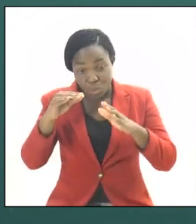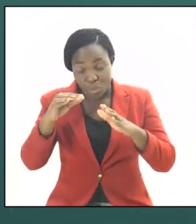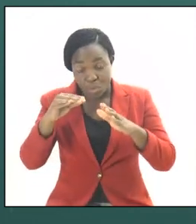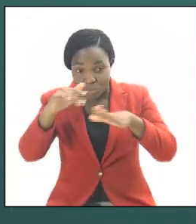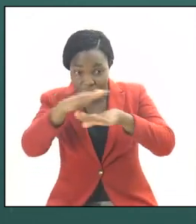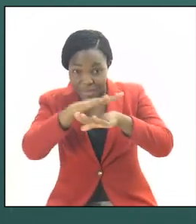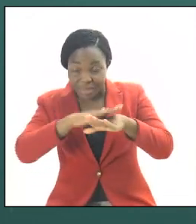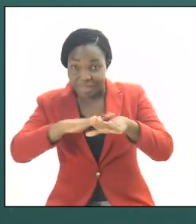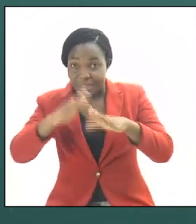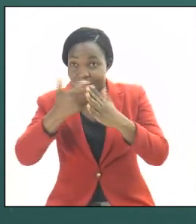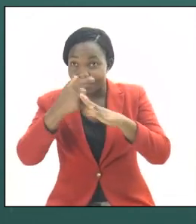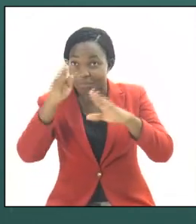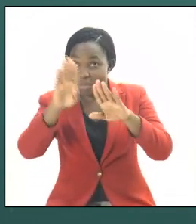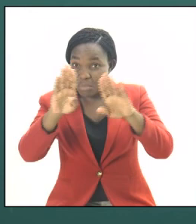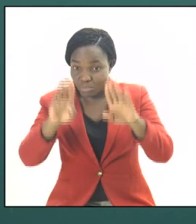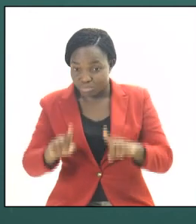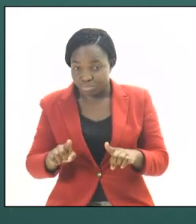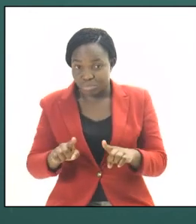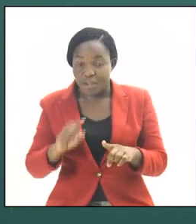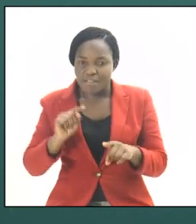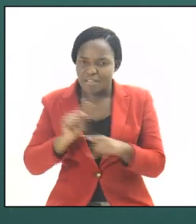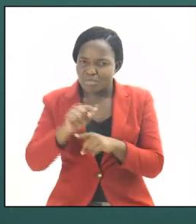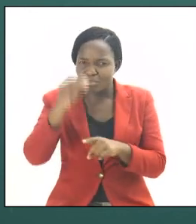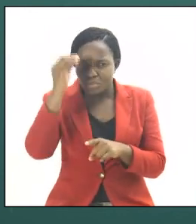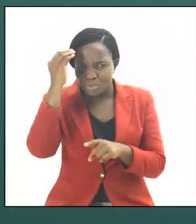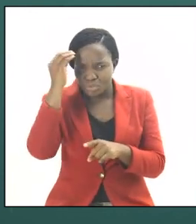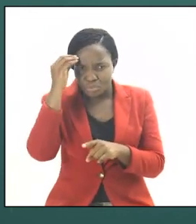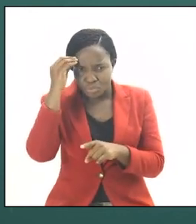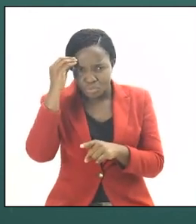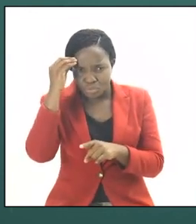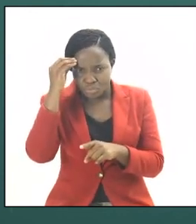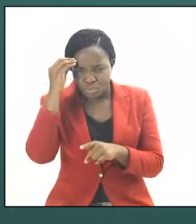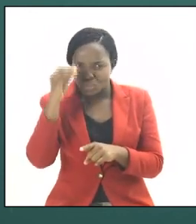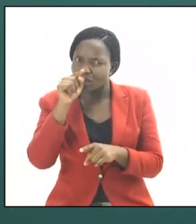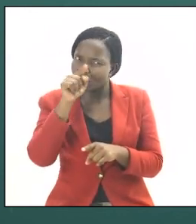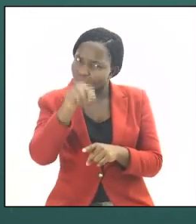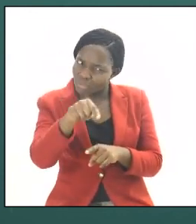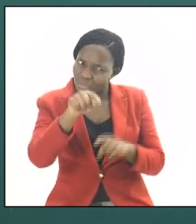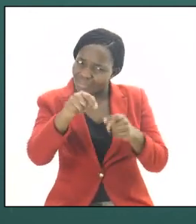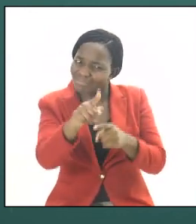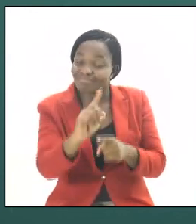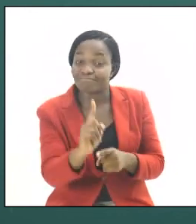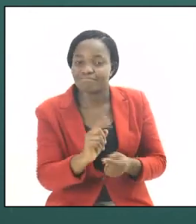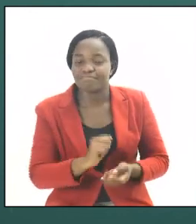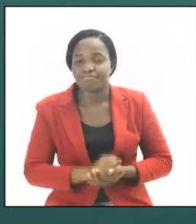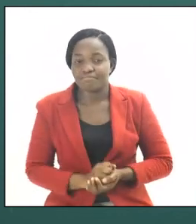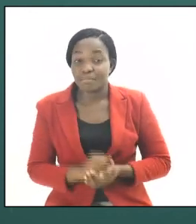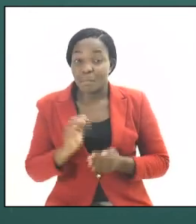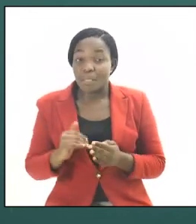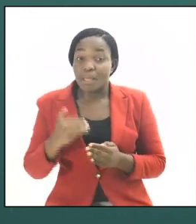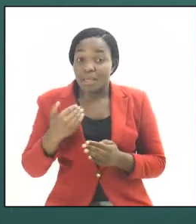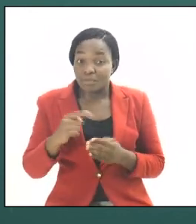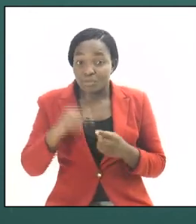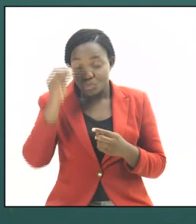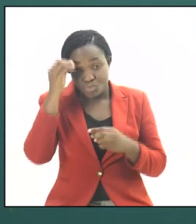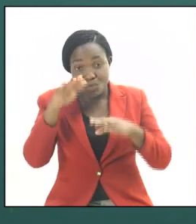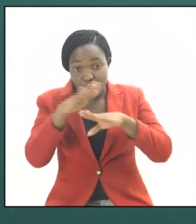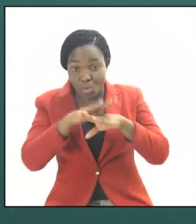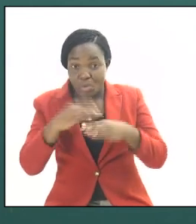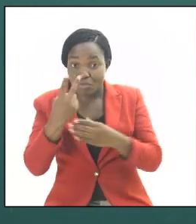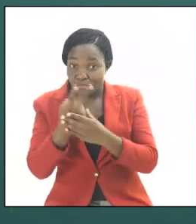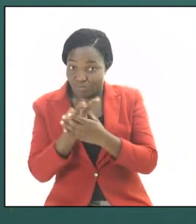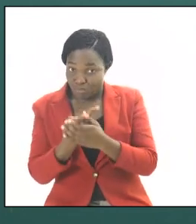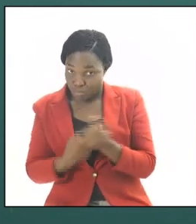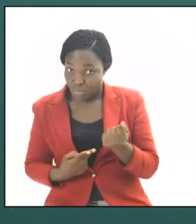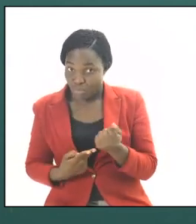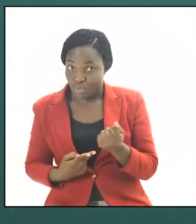region, you first have to identify the types of figures. Then, you find the area of both